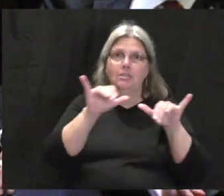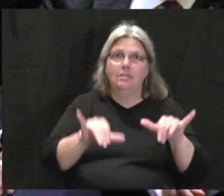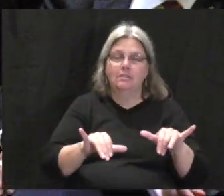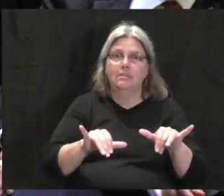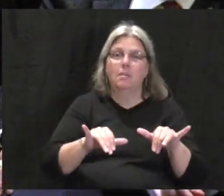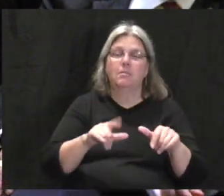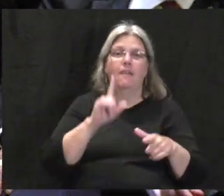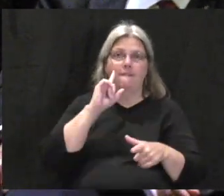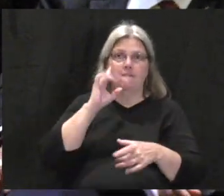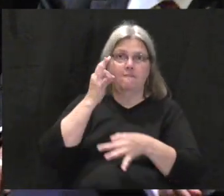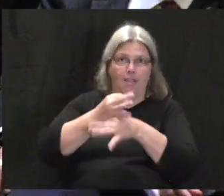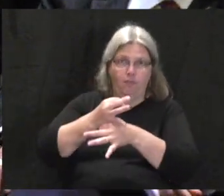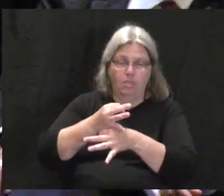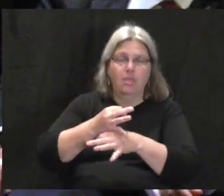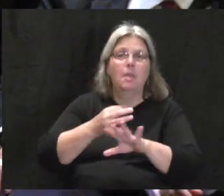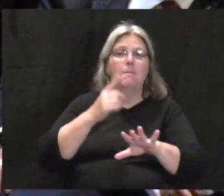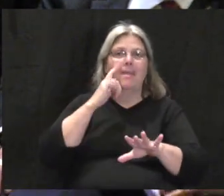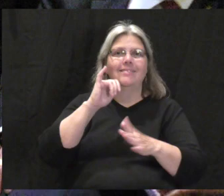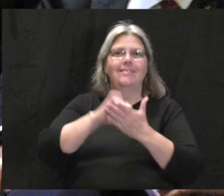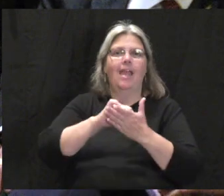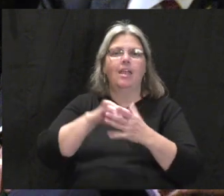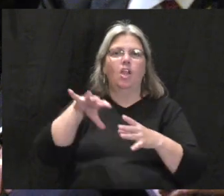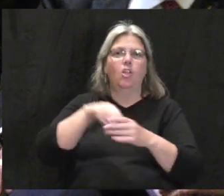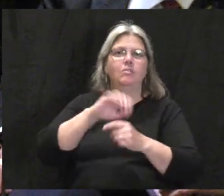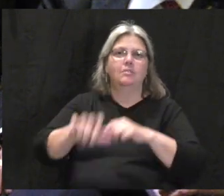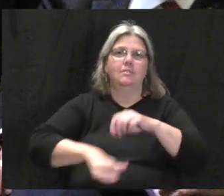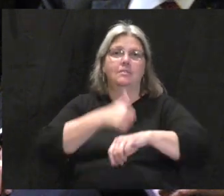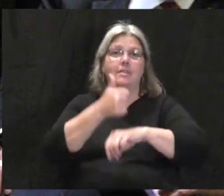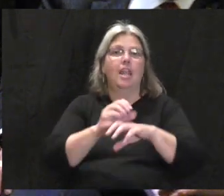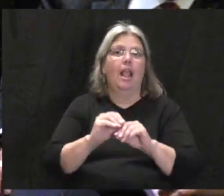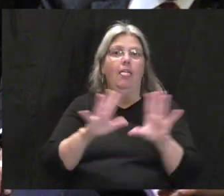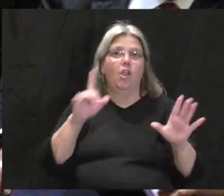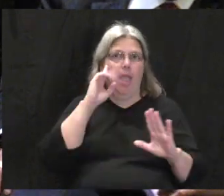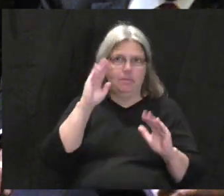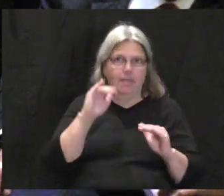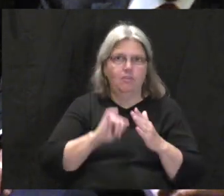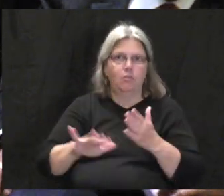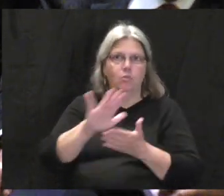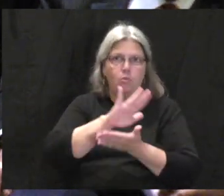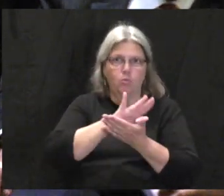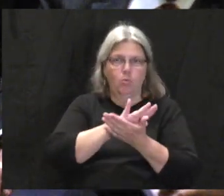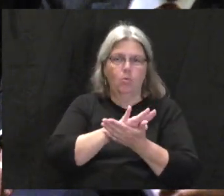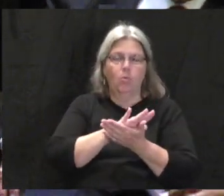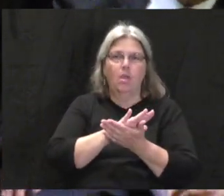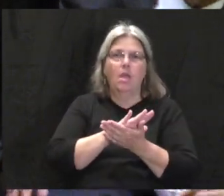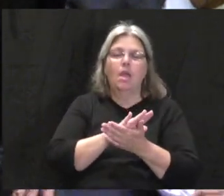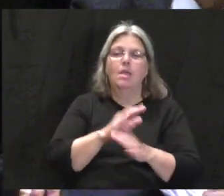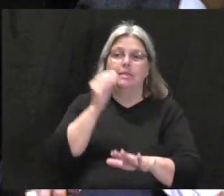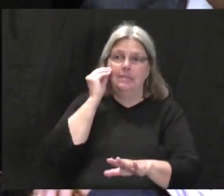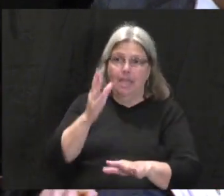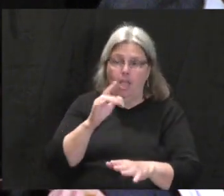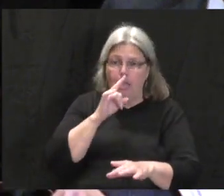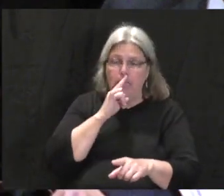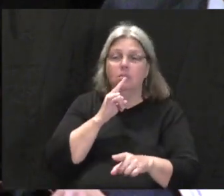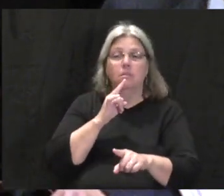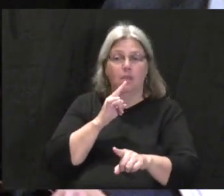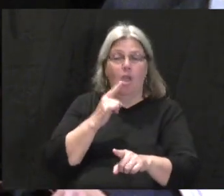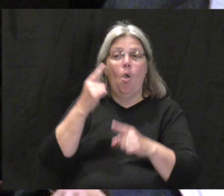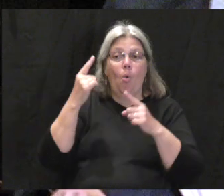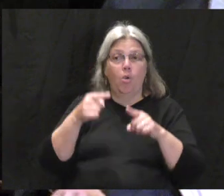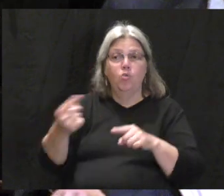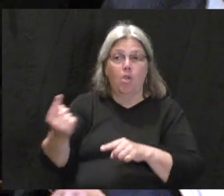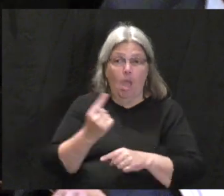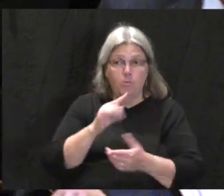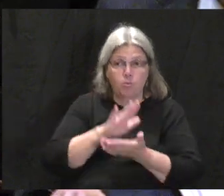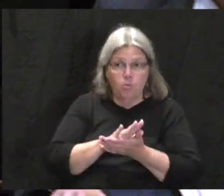what we expect. And when you're in the cafeteria, here's what we expect. And when you're in the hallways, here's what we expect. And so kids know what it is